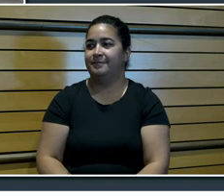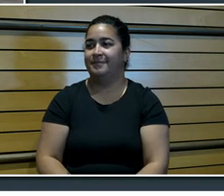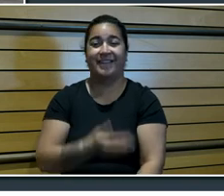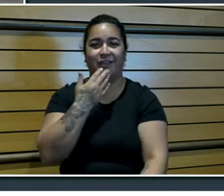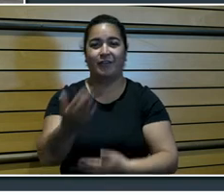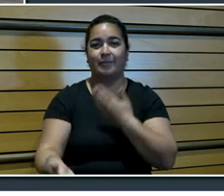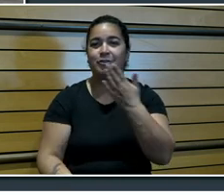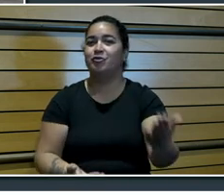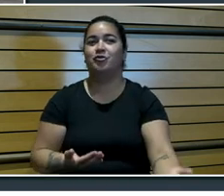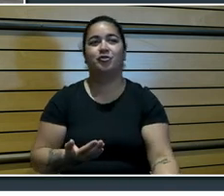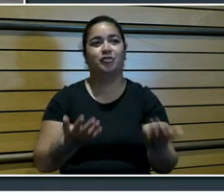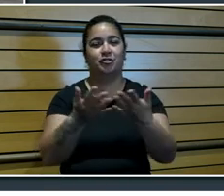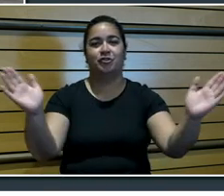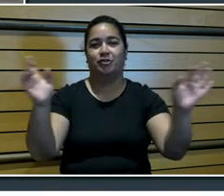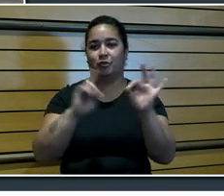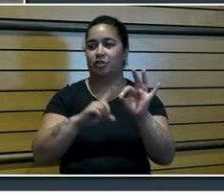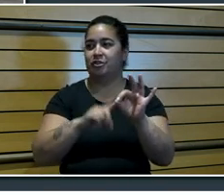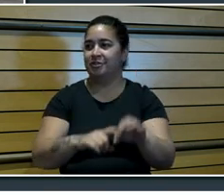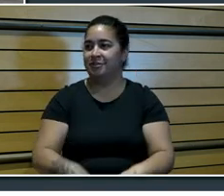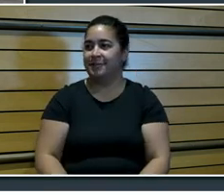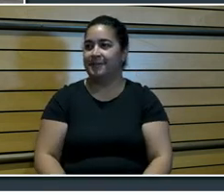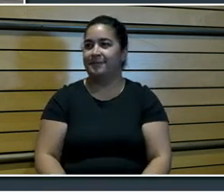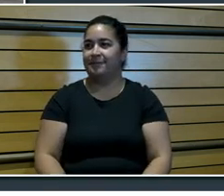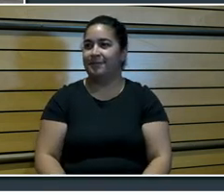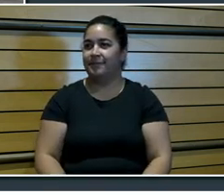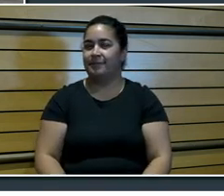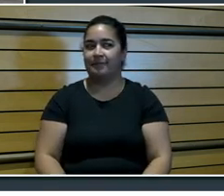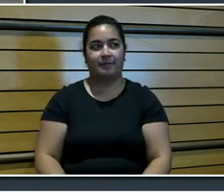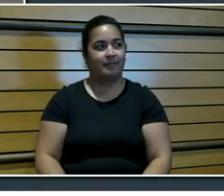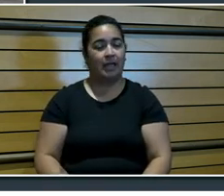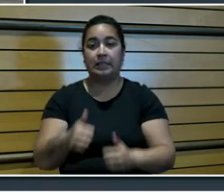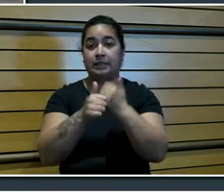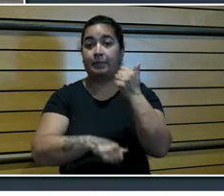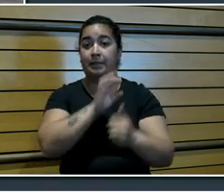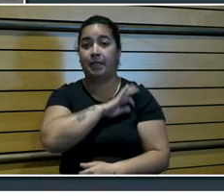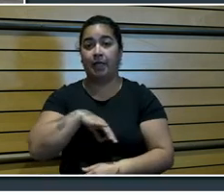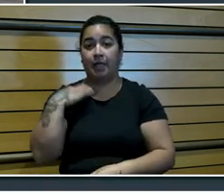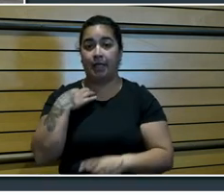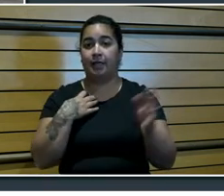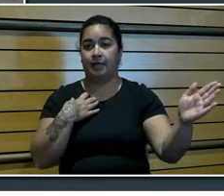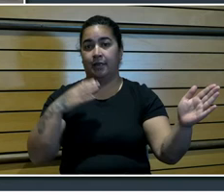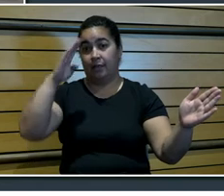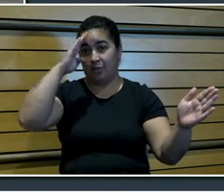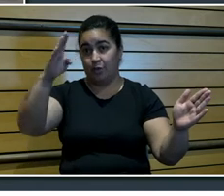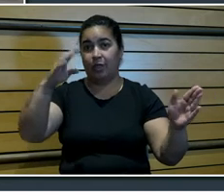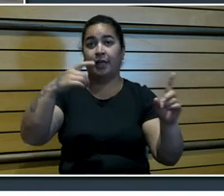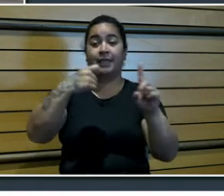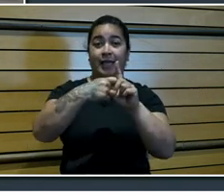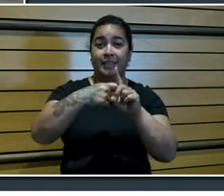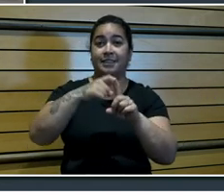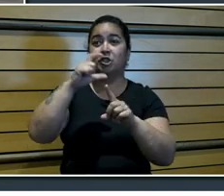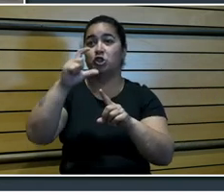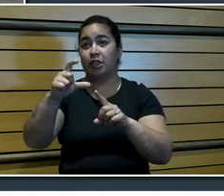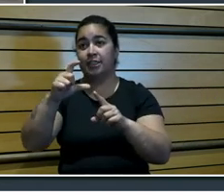just open up for questions from the councillors. Deputy Mayor Brosnan. Kia ora, Kate and Chase